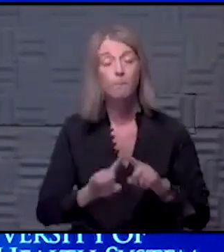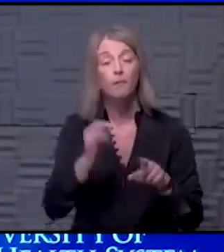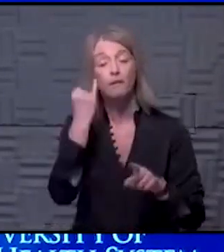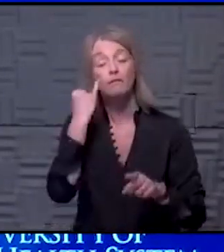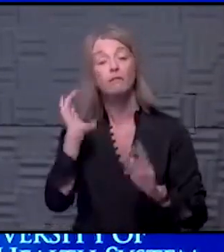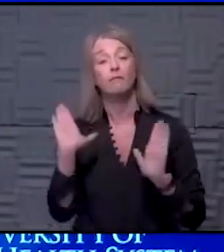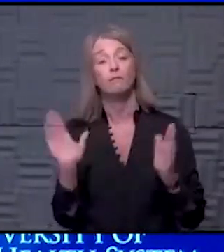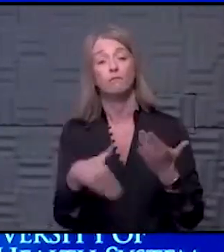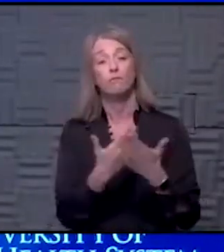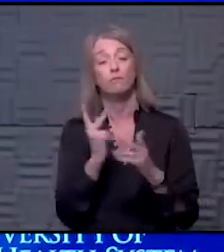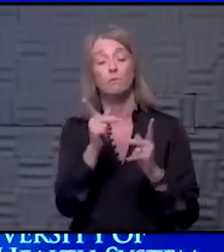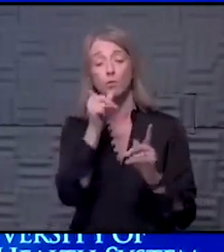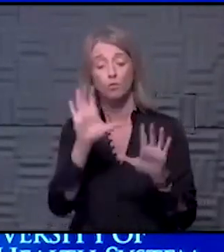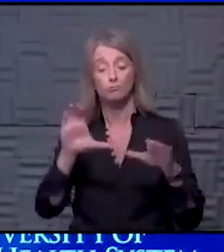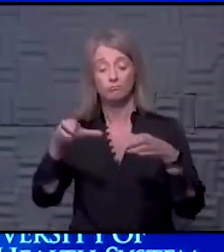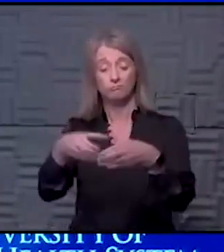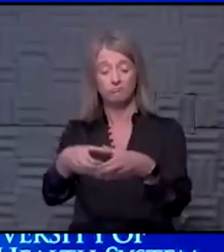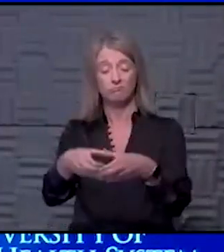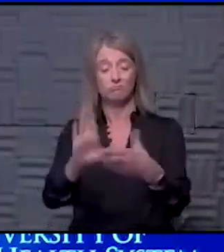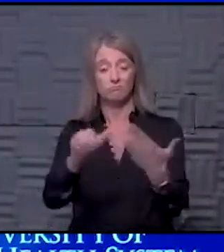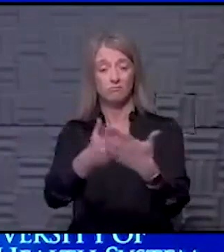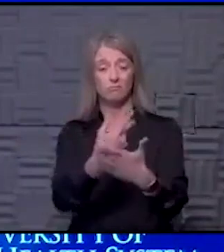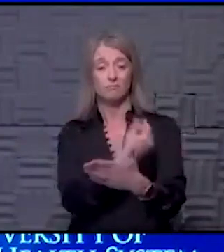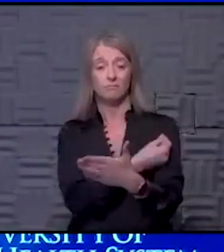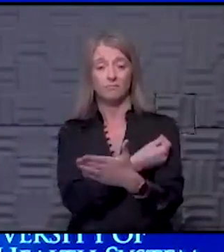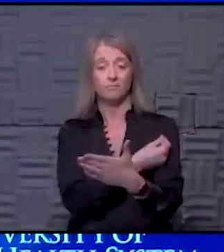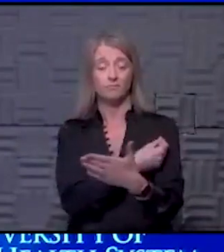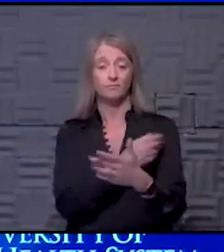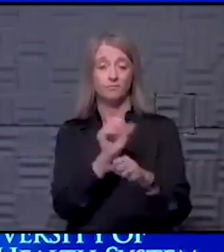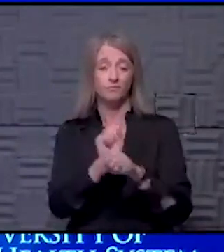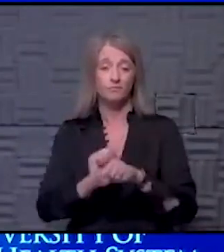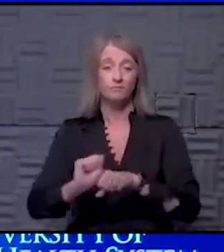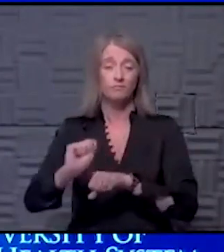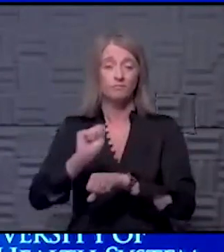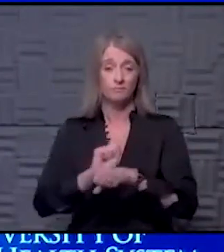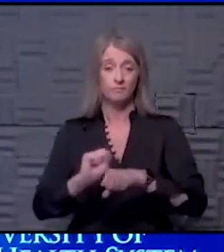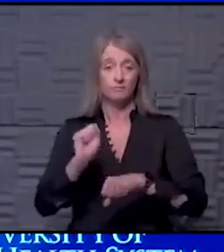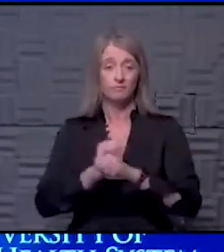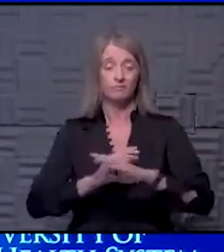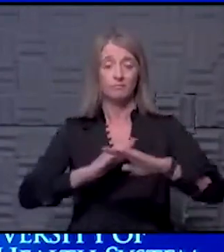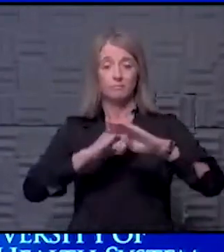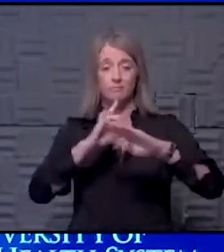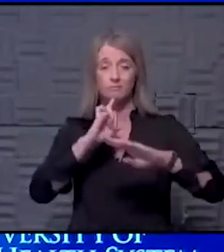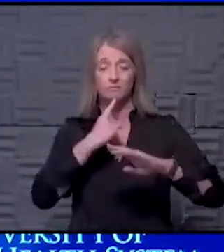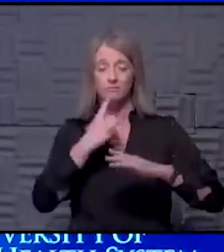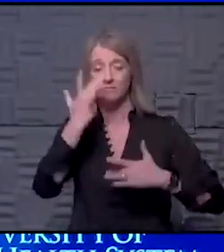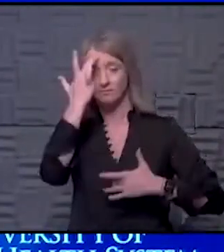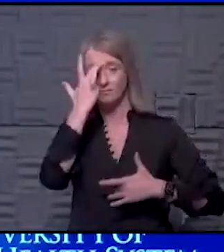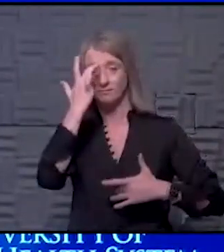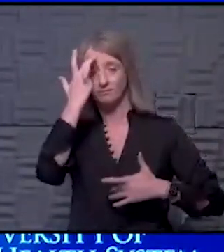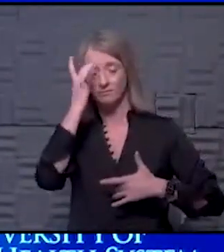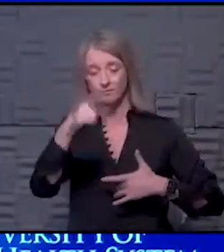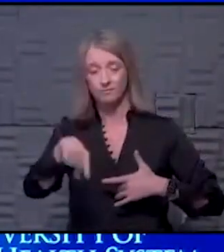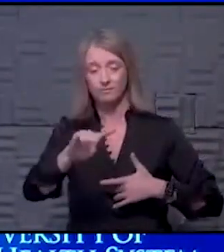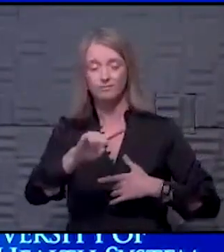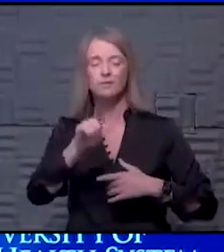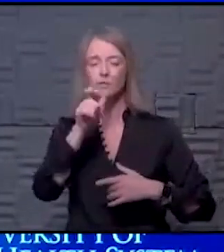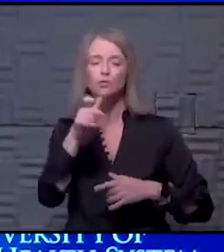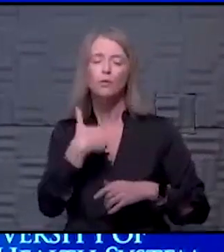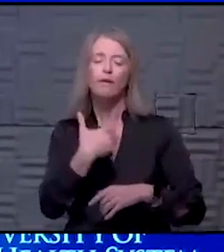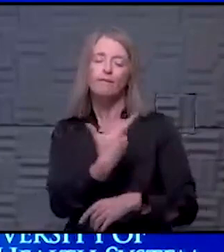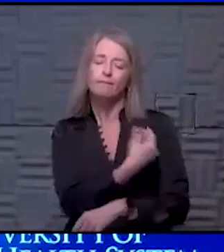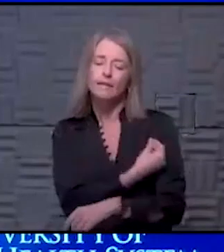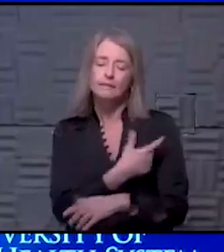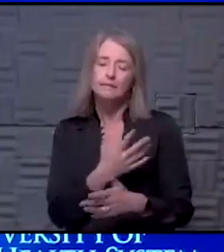in a population is vaccinated, we know that the efficacy for preventing severe disease in these patients, or sorry, in those vaccinated, in patients